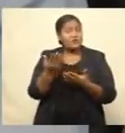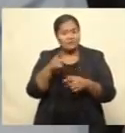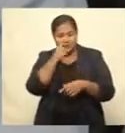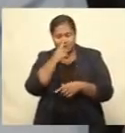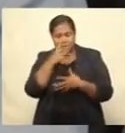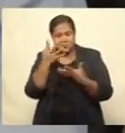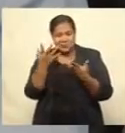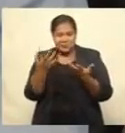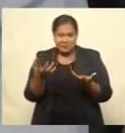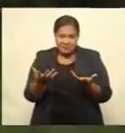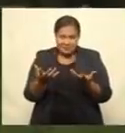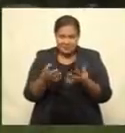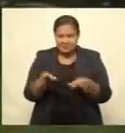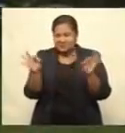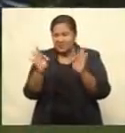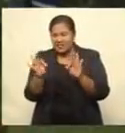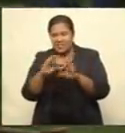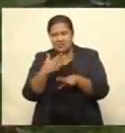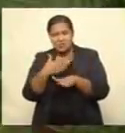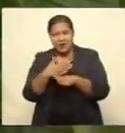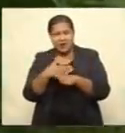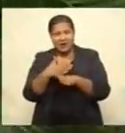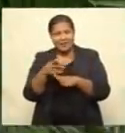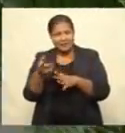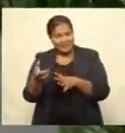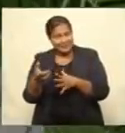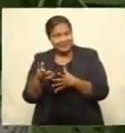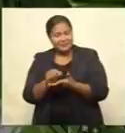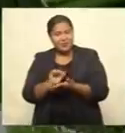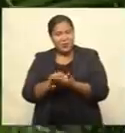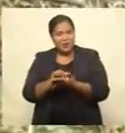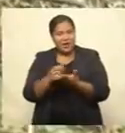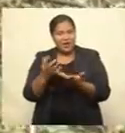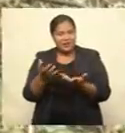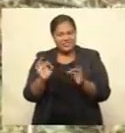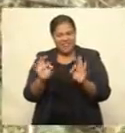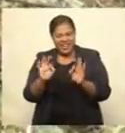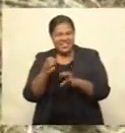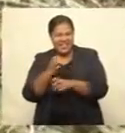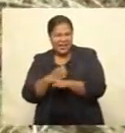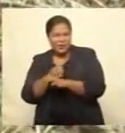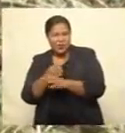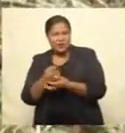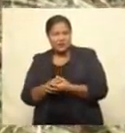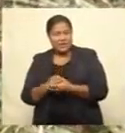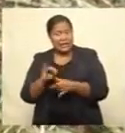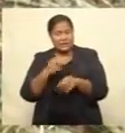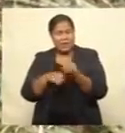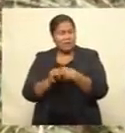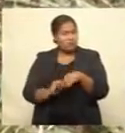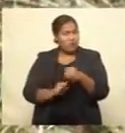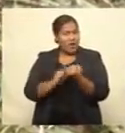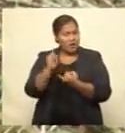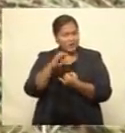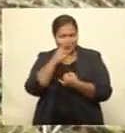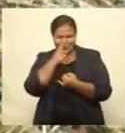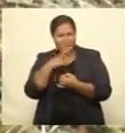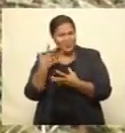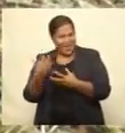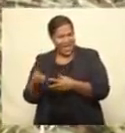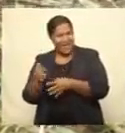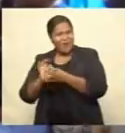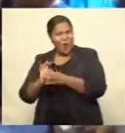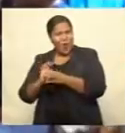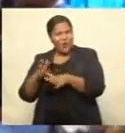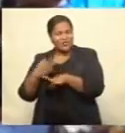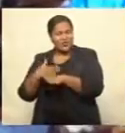have not worked in the formal sector, for example, much worse than those who have steady jobs. That's